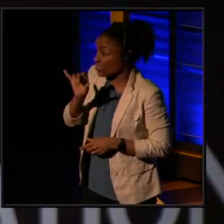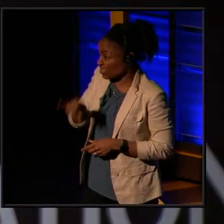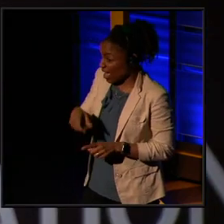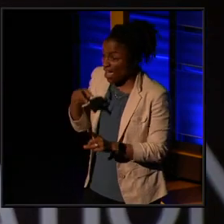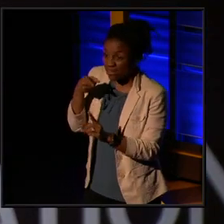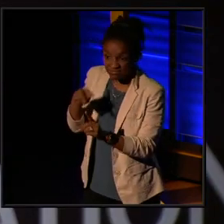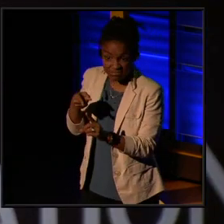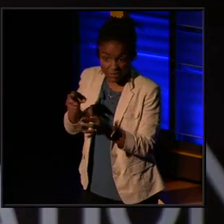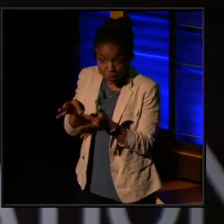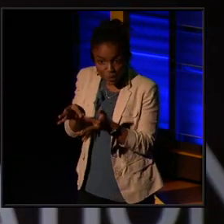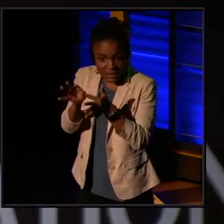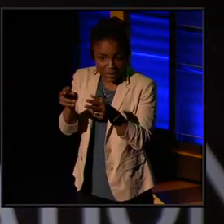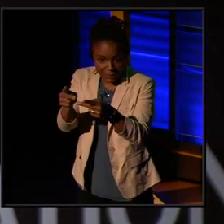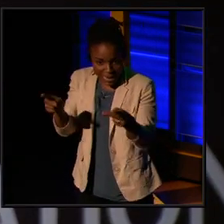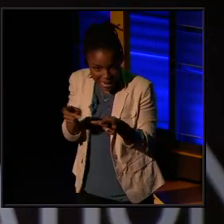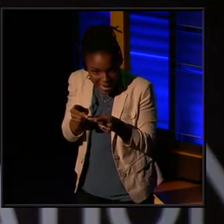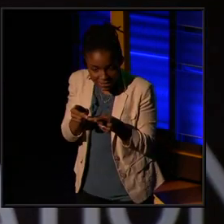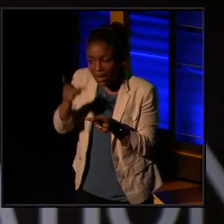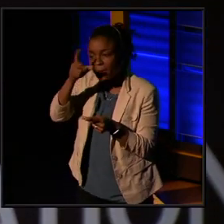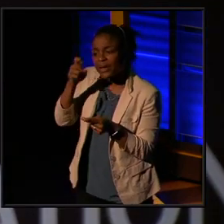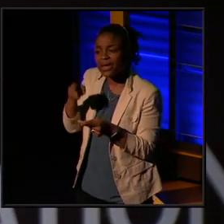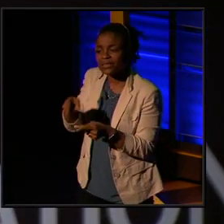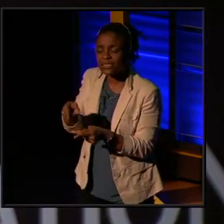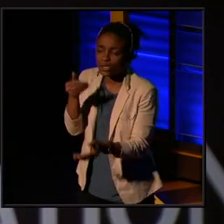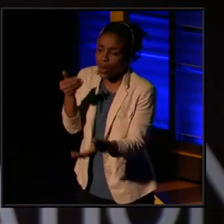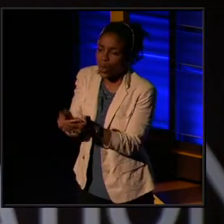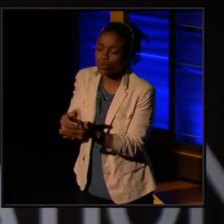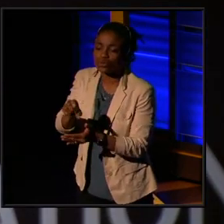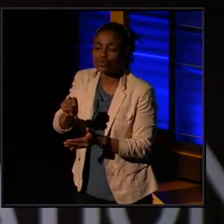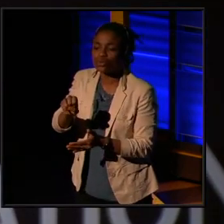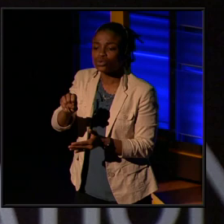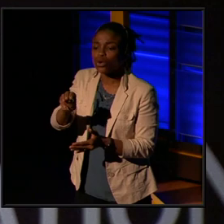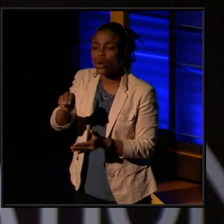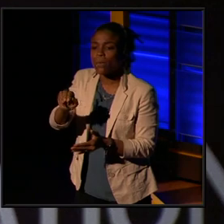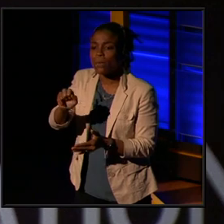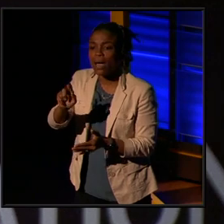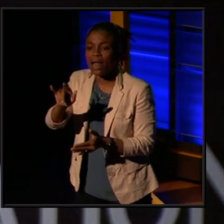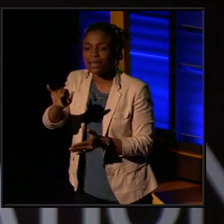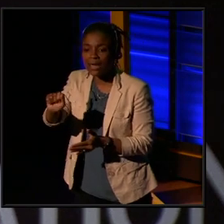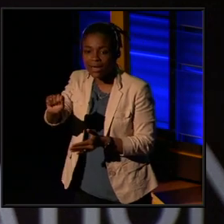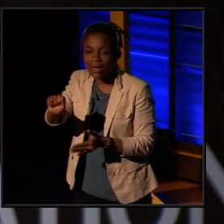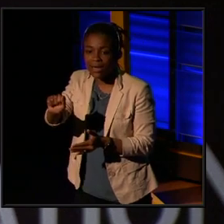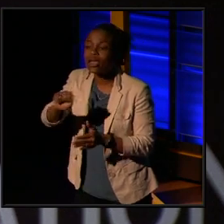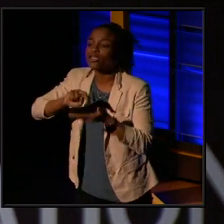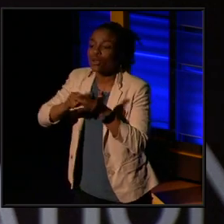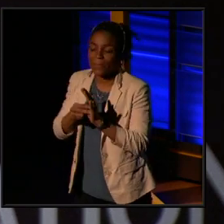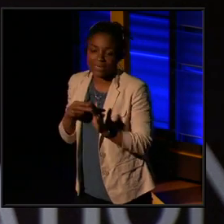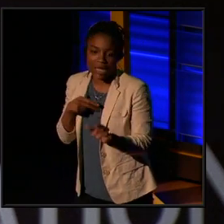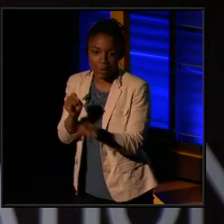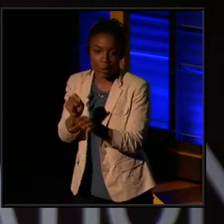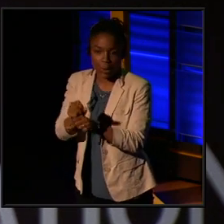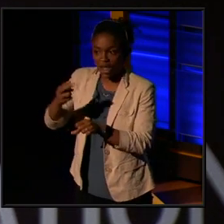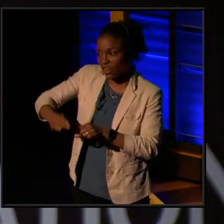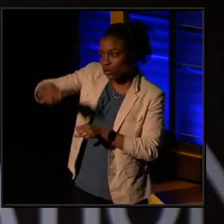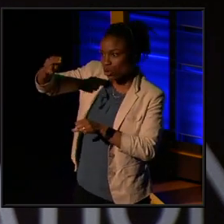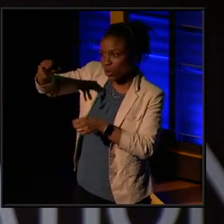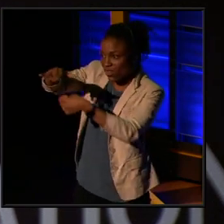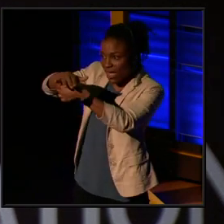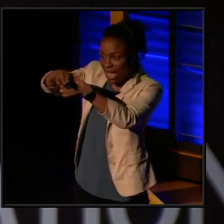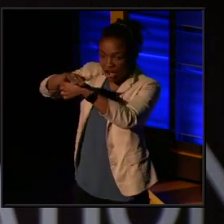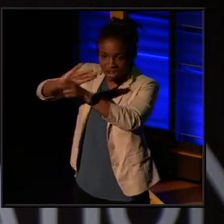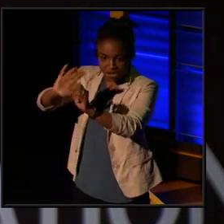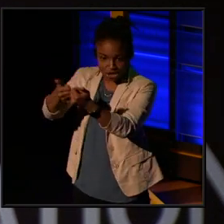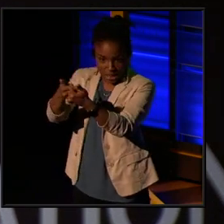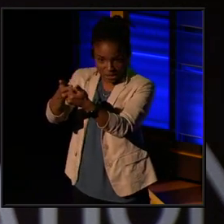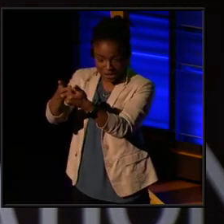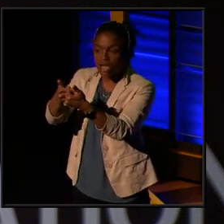place, firstly because its proximity to Somalia. And so that makes working in the northern bit of the archipelago quite challenging at times. So you